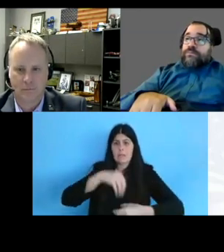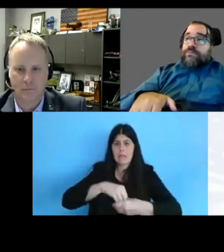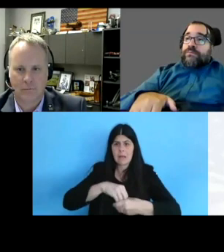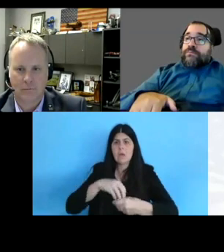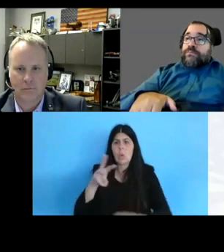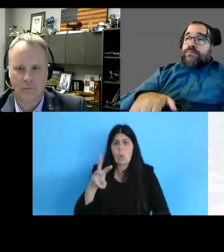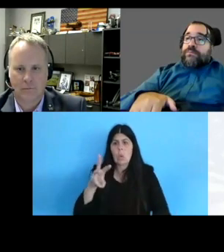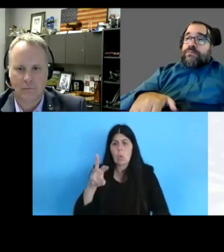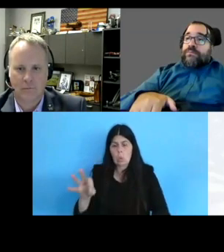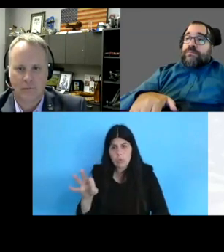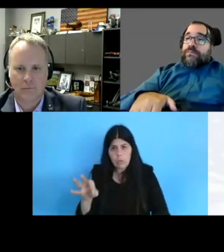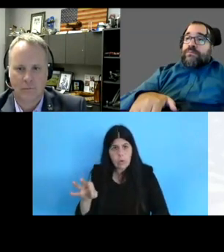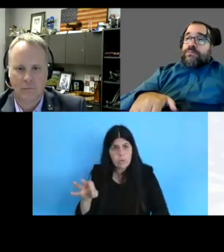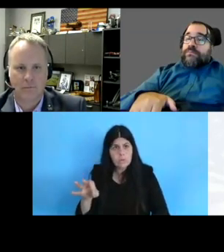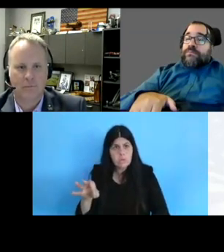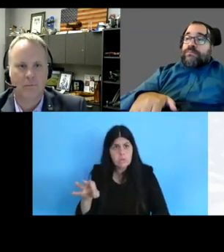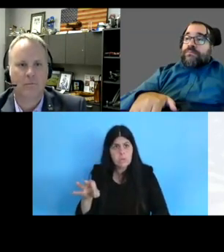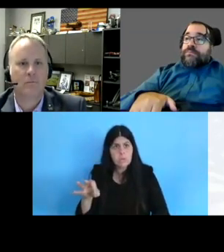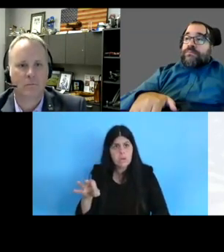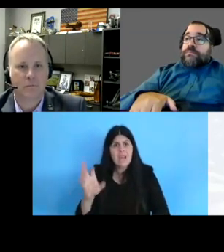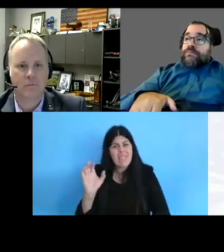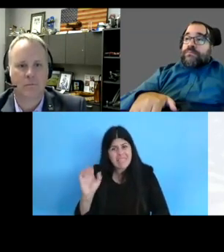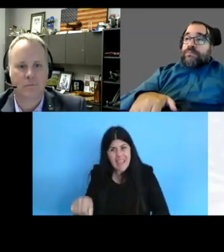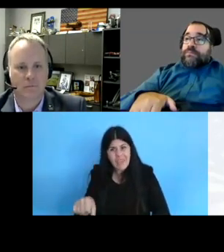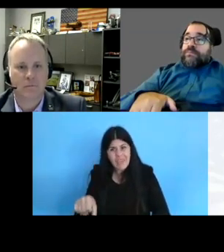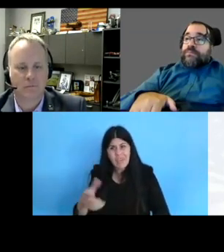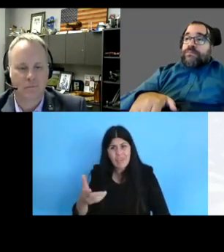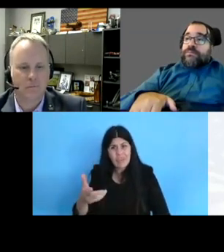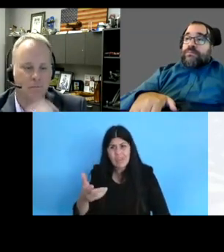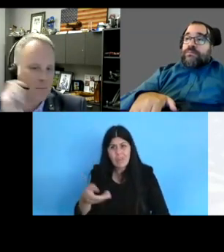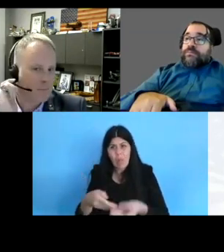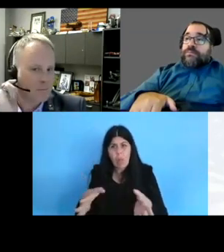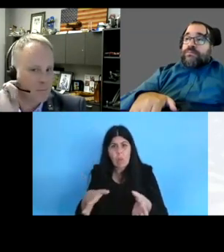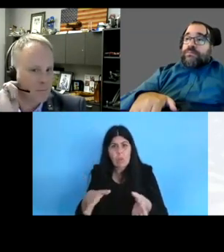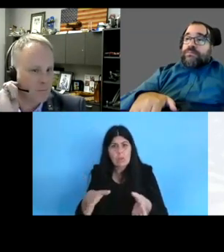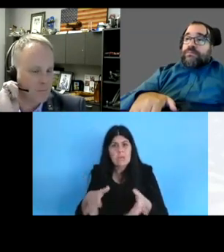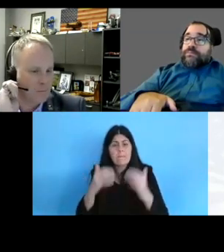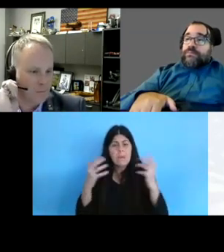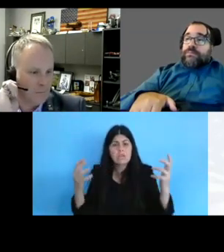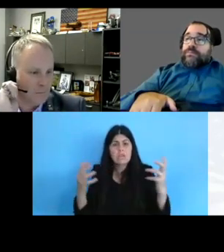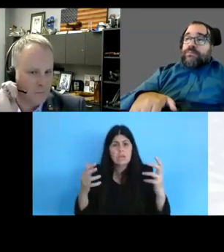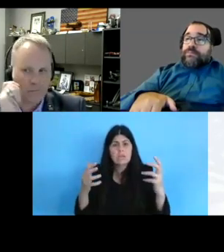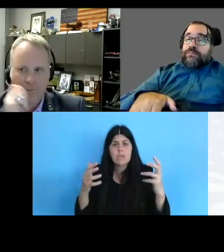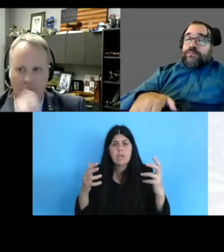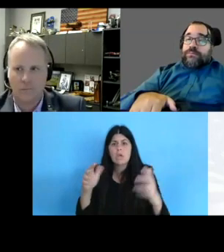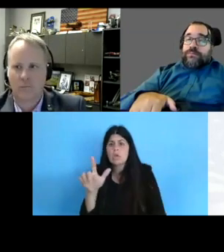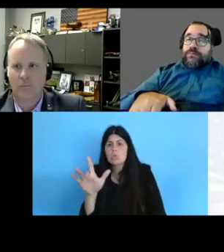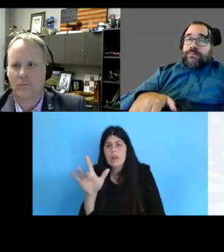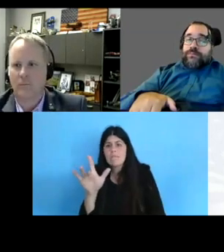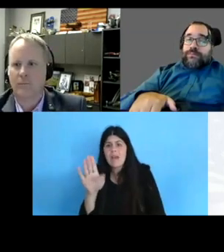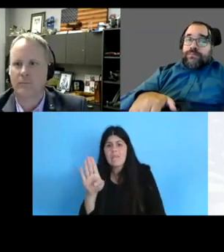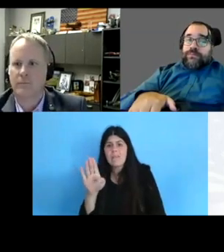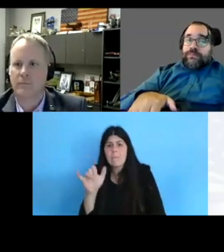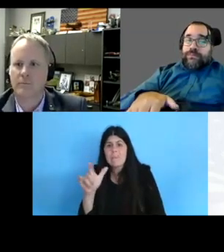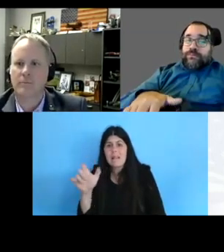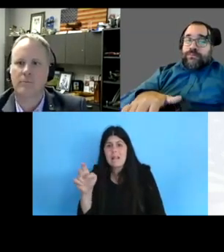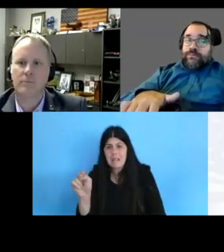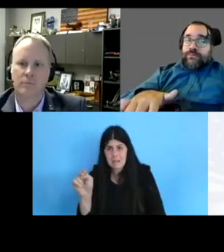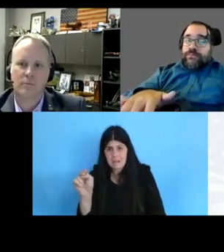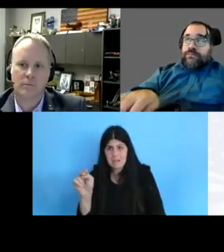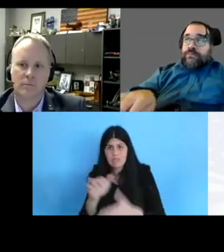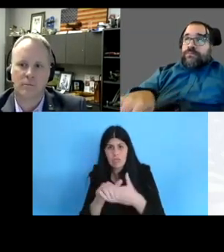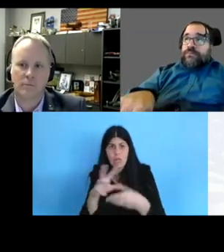billion to the economy. And you think about it, folks who work and spend